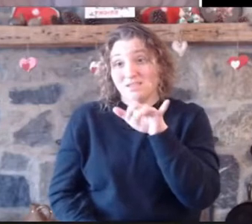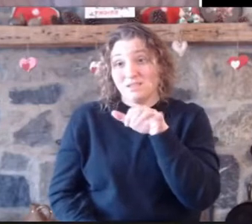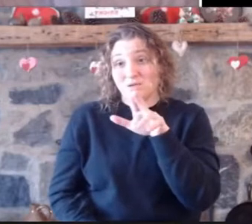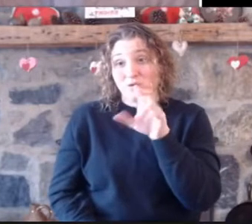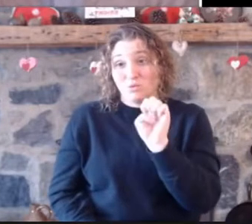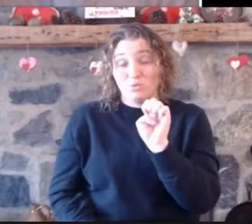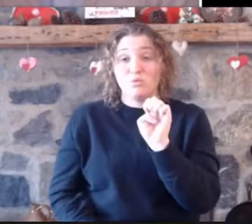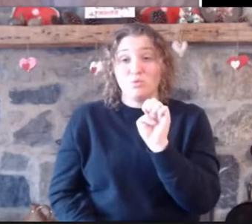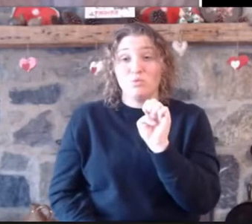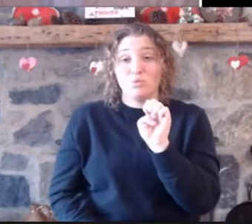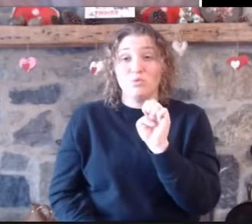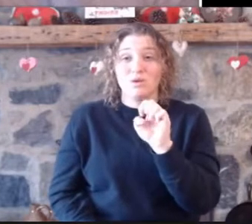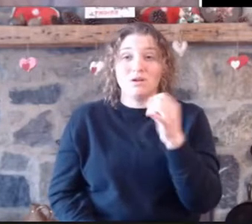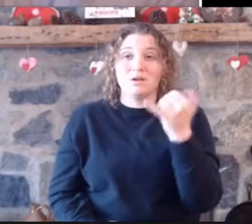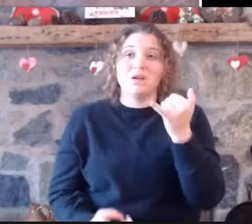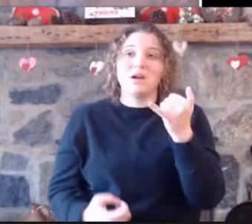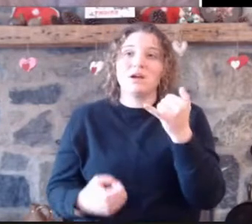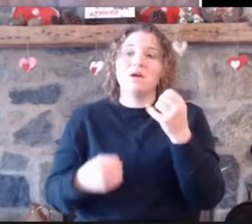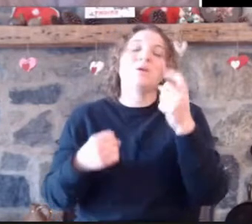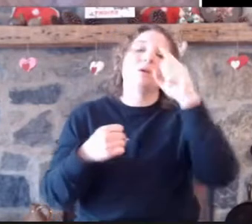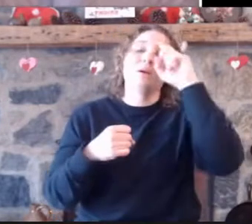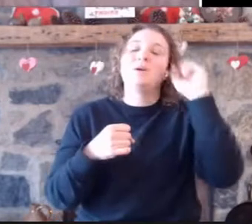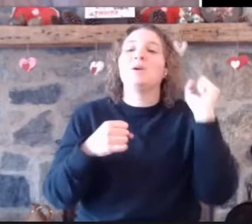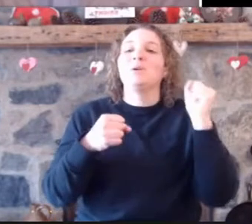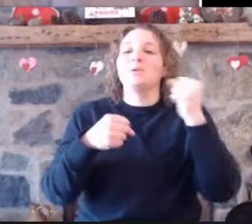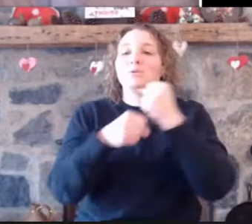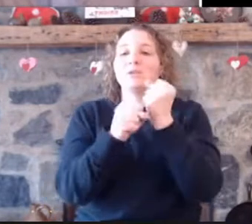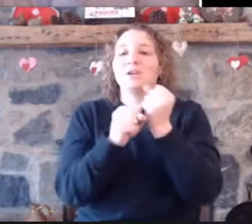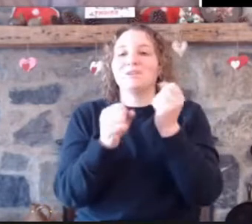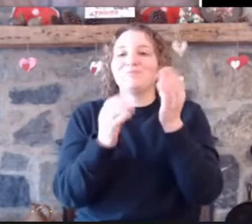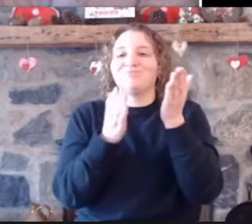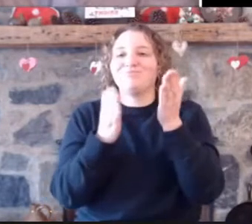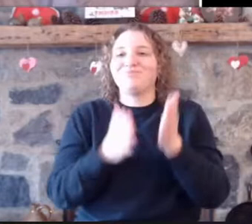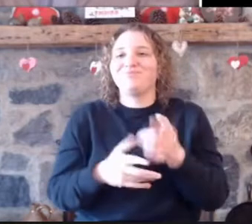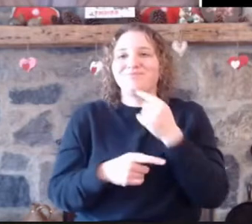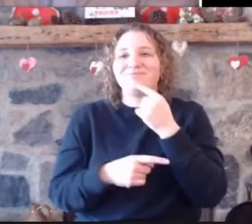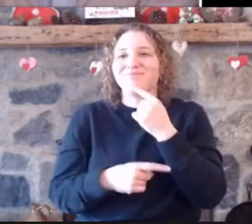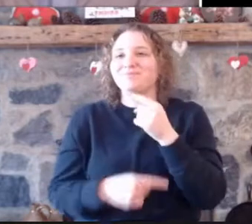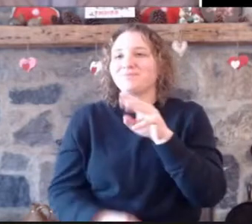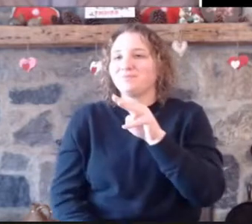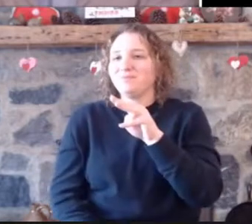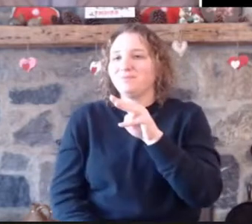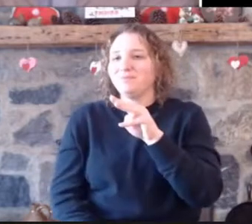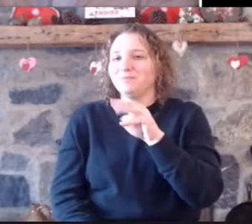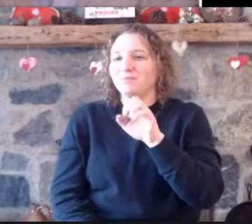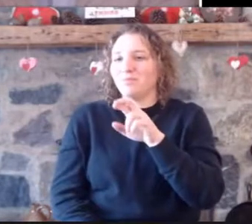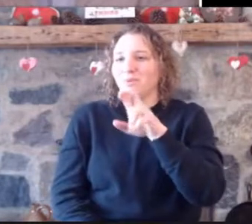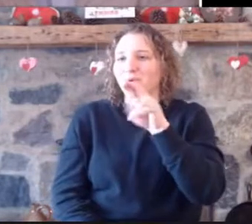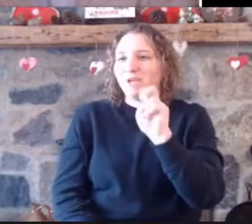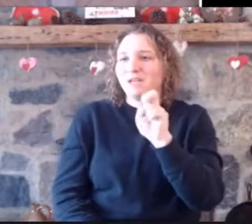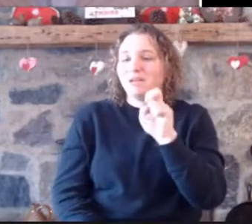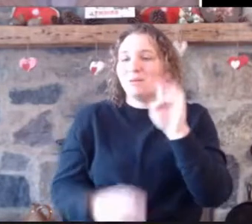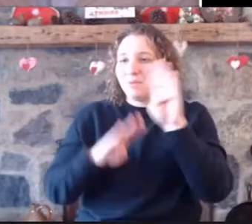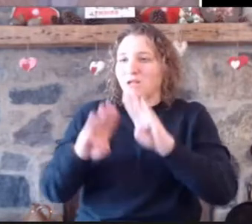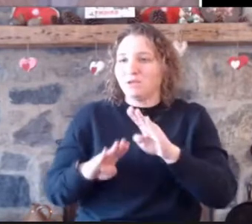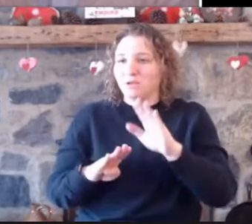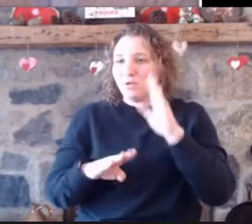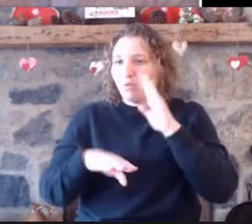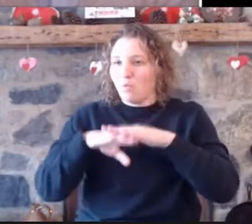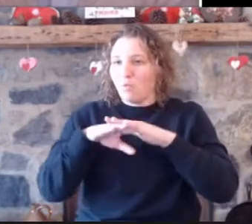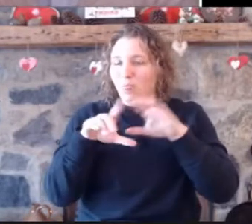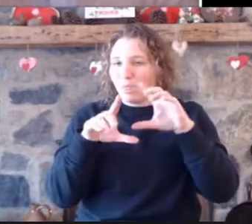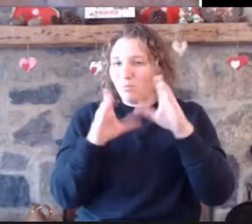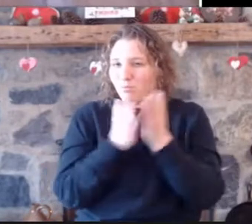Now, Creation Ministries, if they're watching, don't use this one. There's a marine biologist on the boat. And the guy says, I think we found